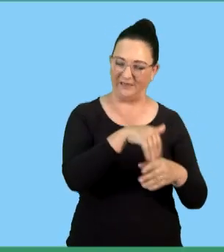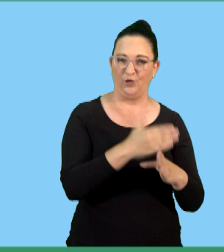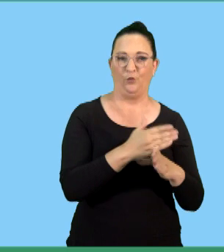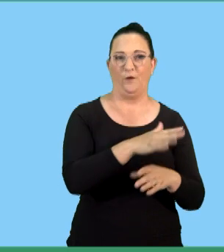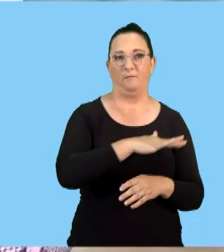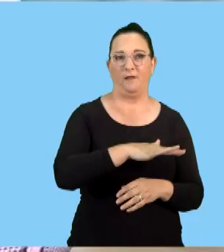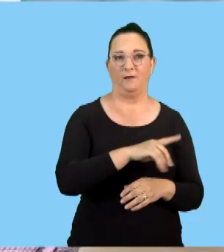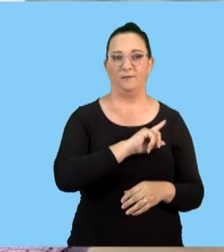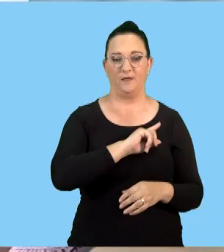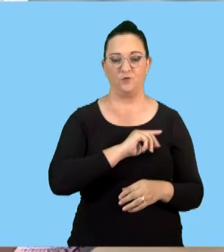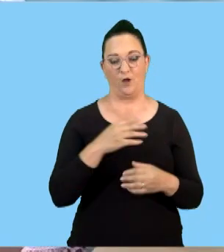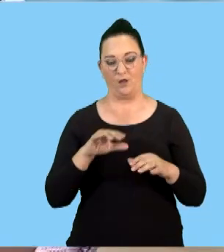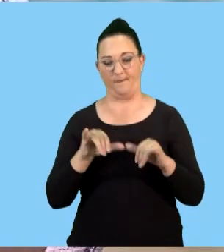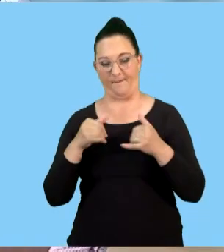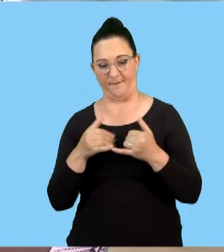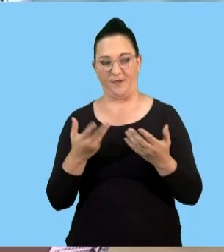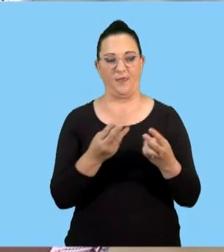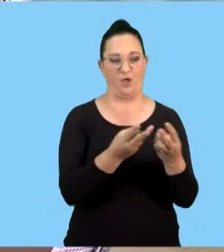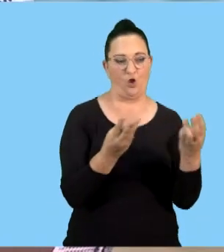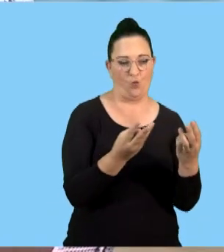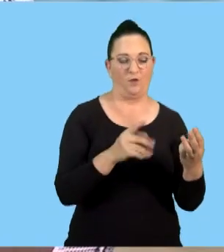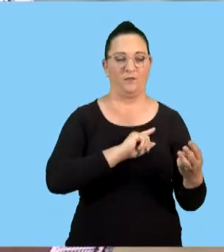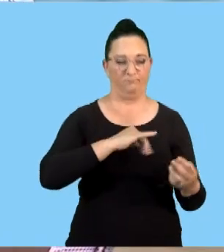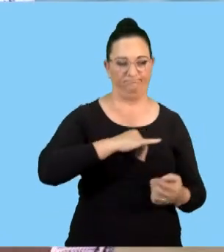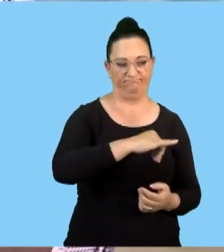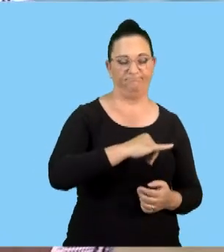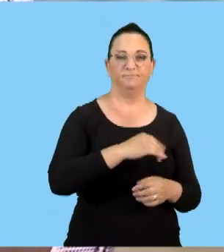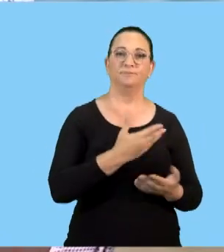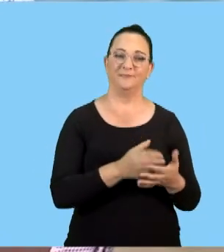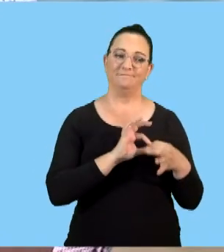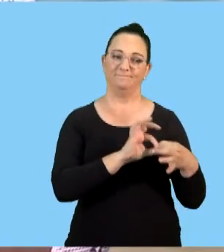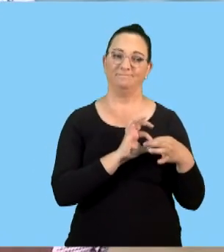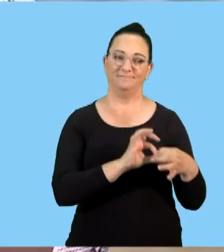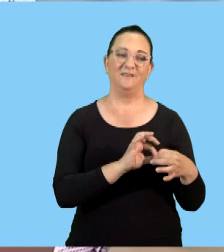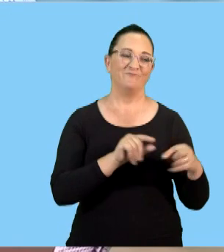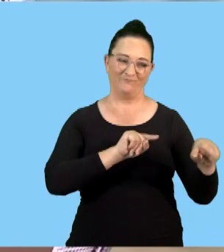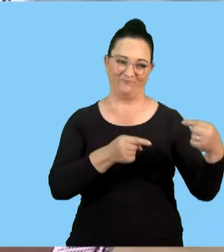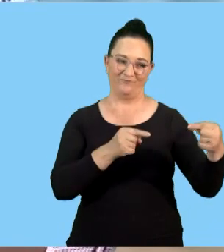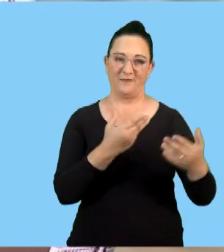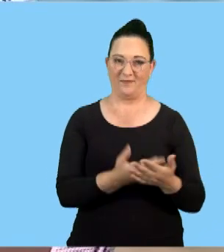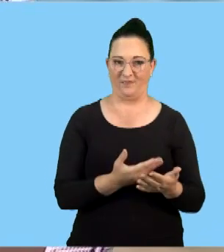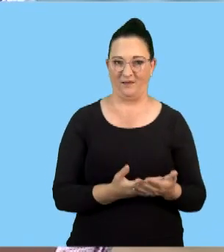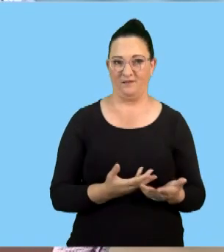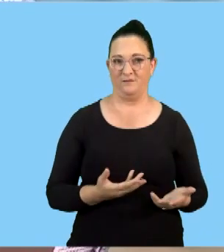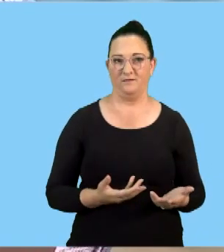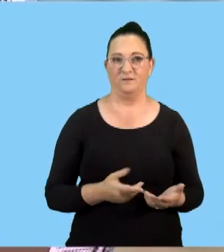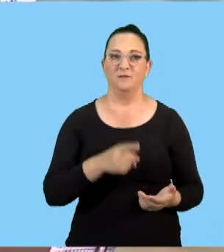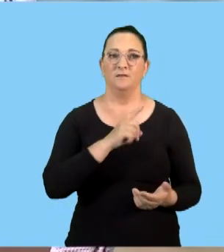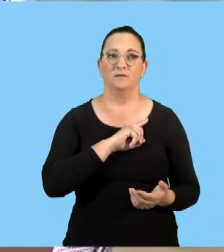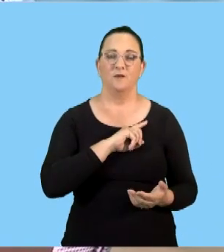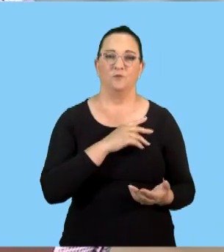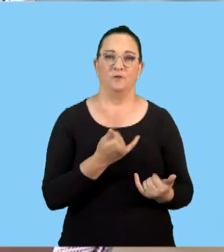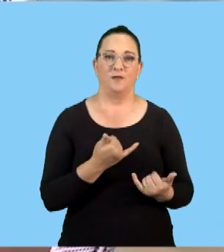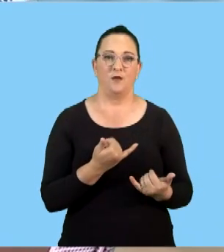in the workplace since there's an employer and employees. So now the act was introduced to promote a simple way or